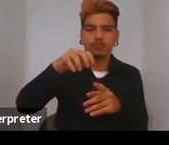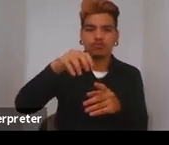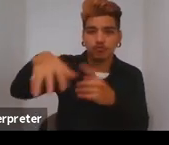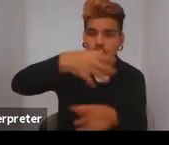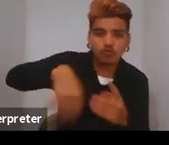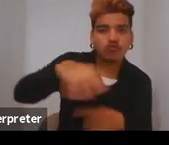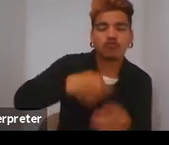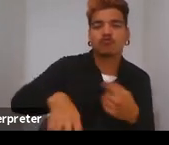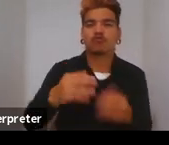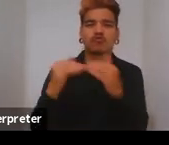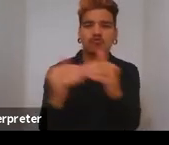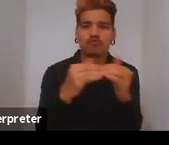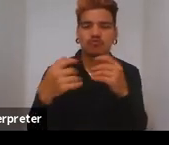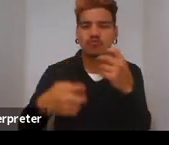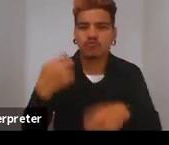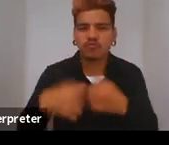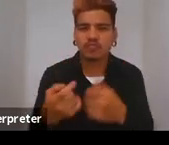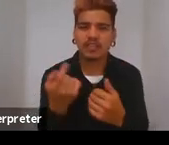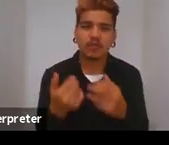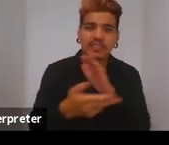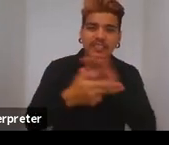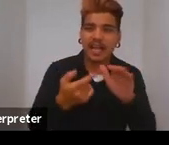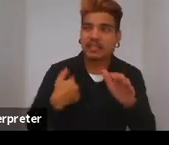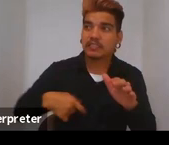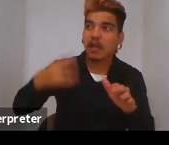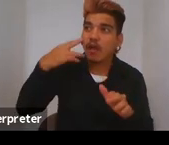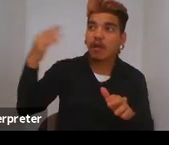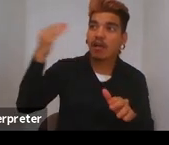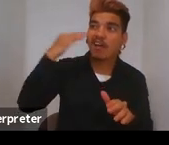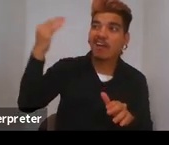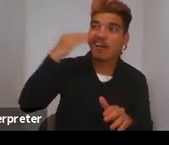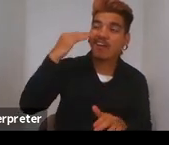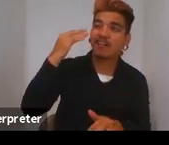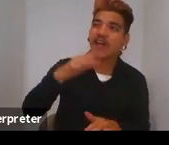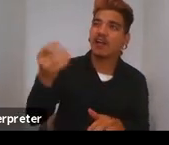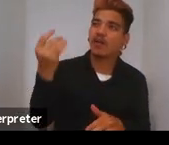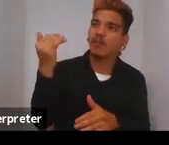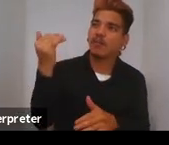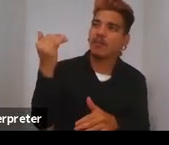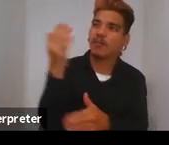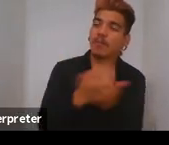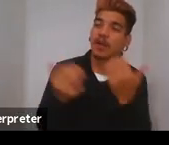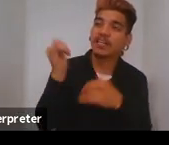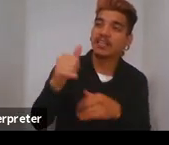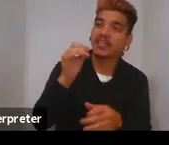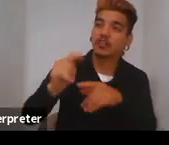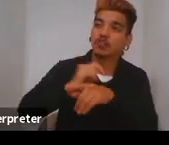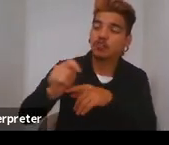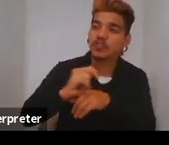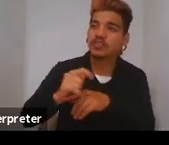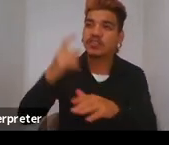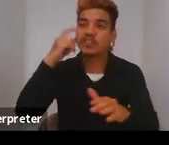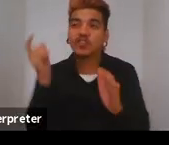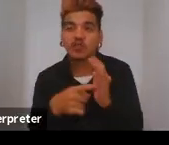are raising and heightening our awareness everywhere. And part of this training is about